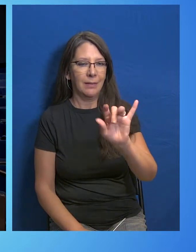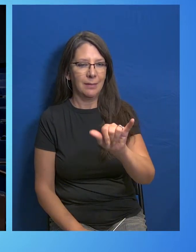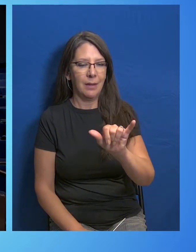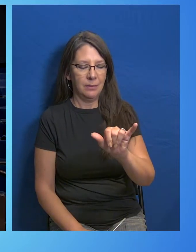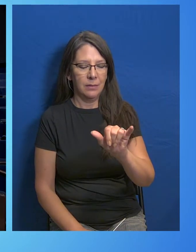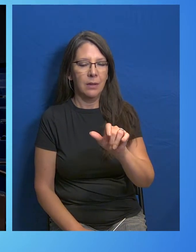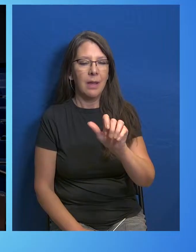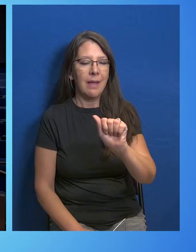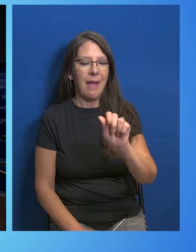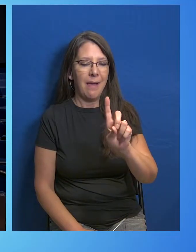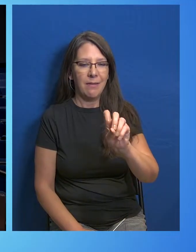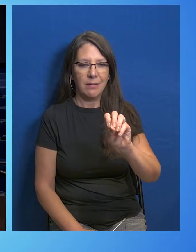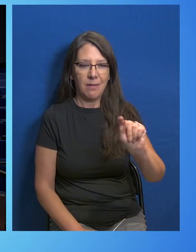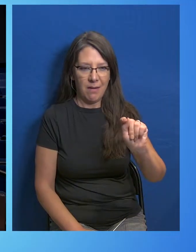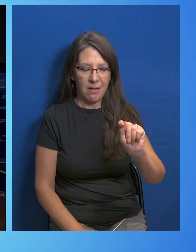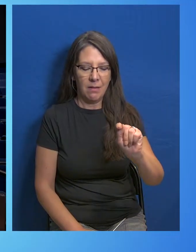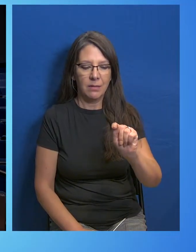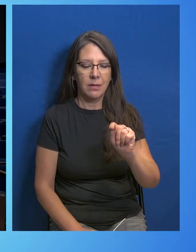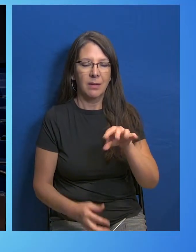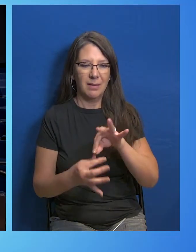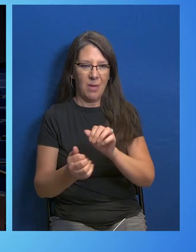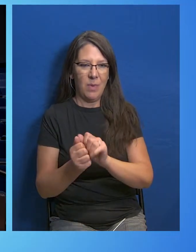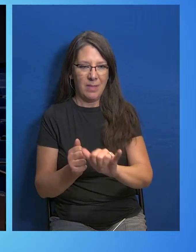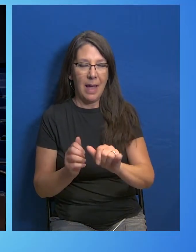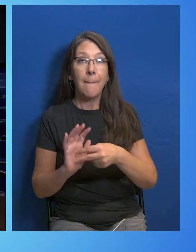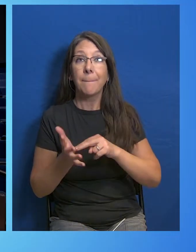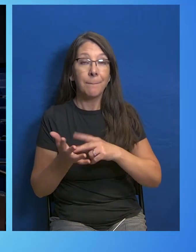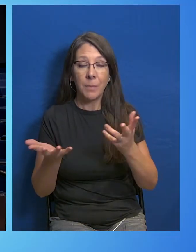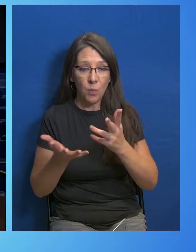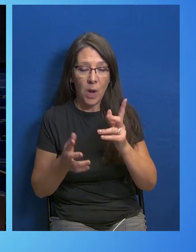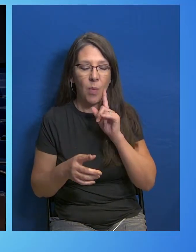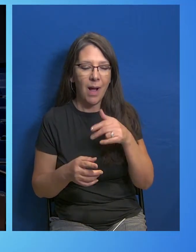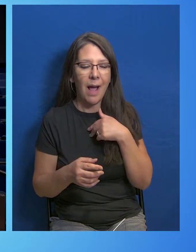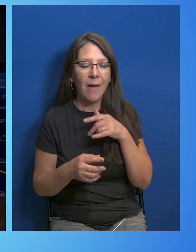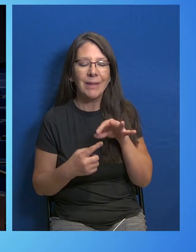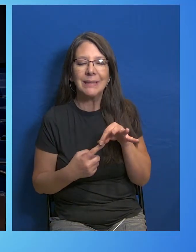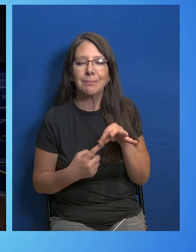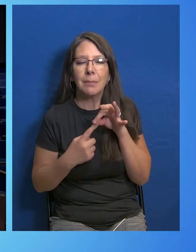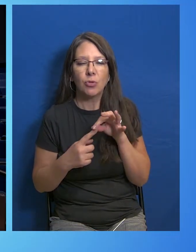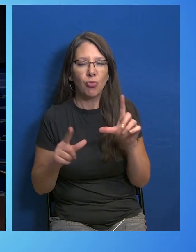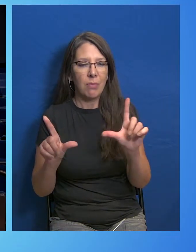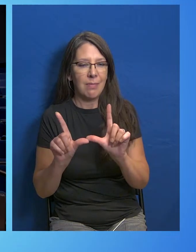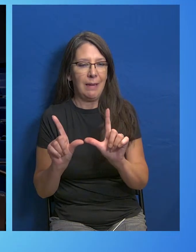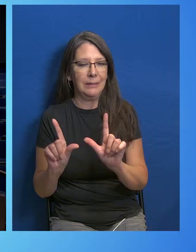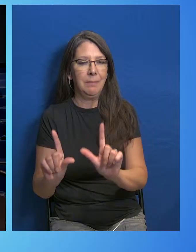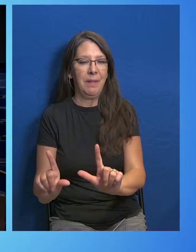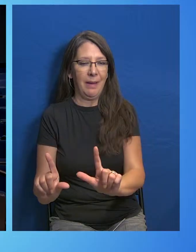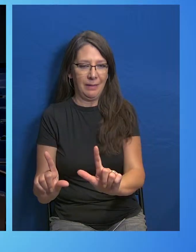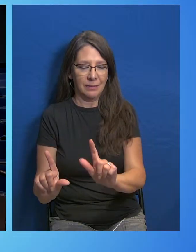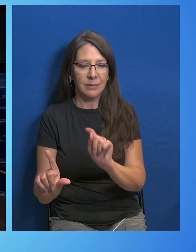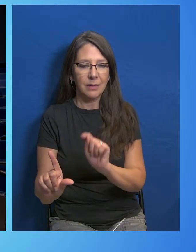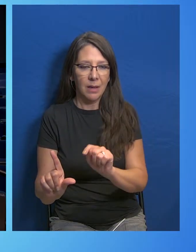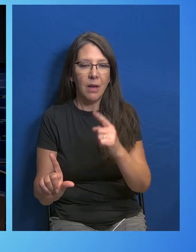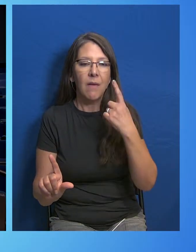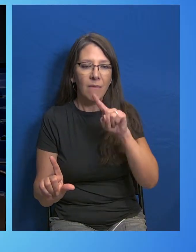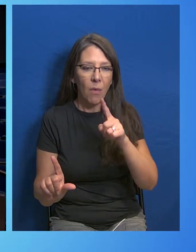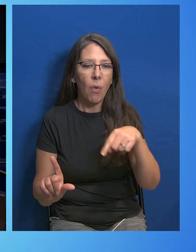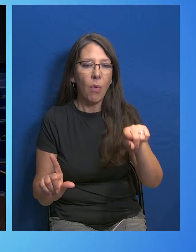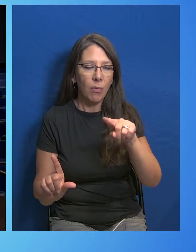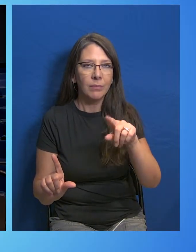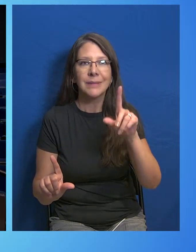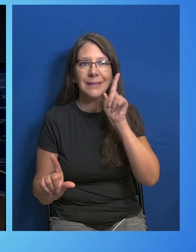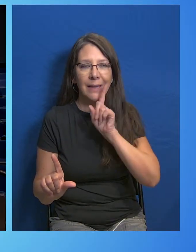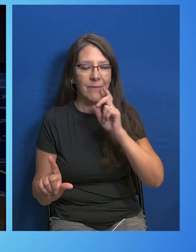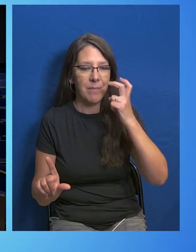of the statute, that would essentially create a special license plate for deaf and blind